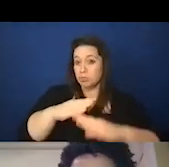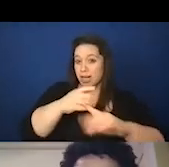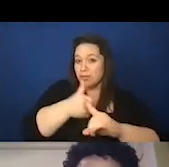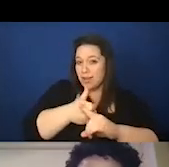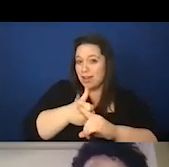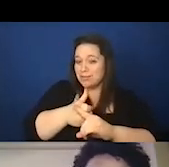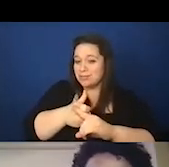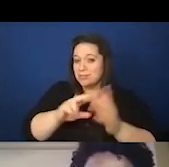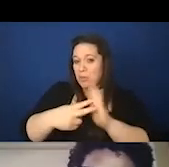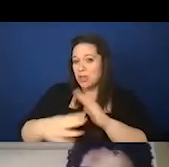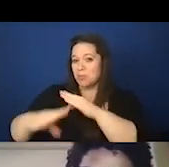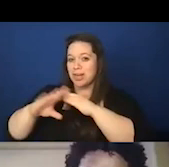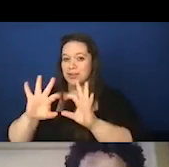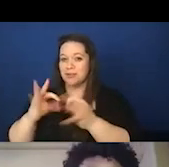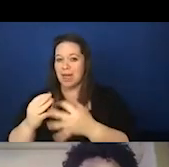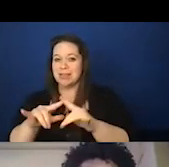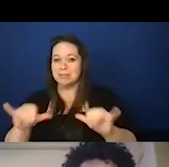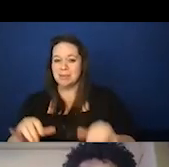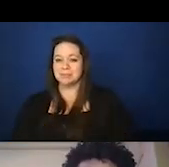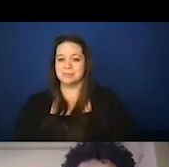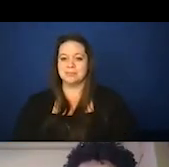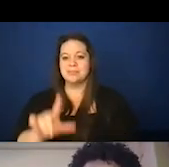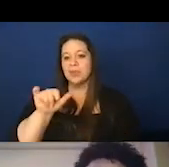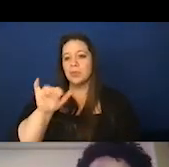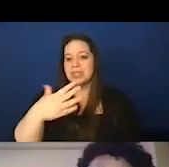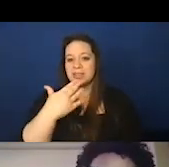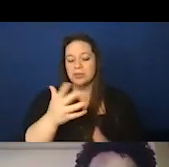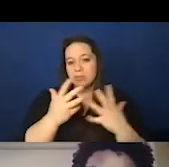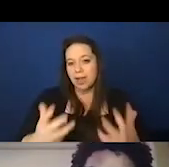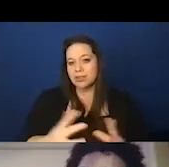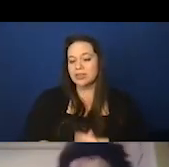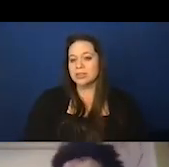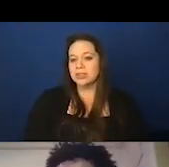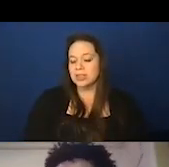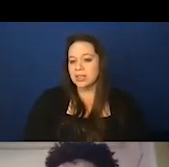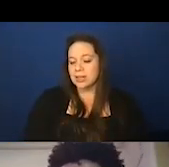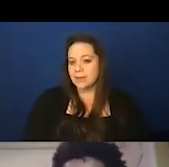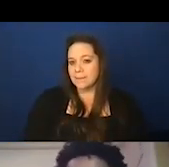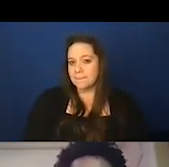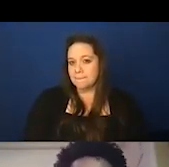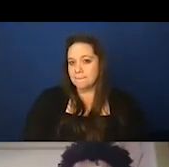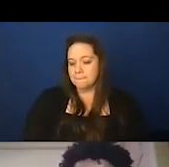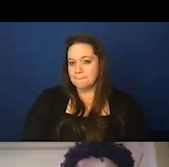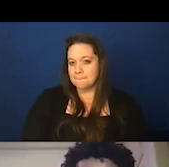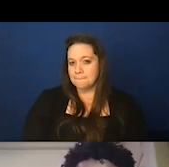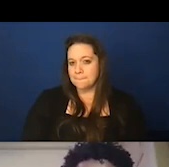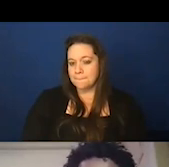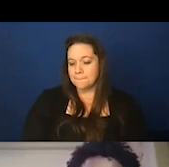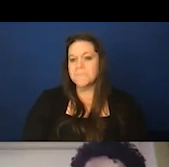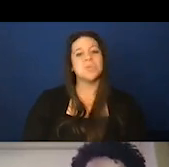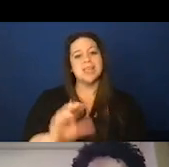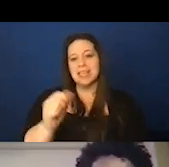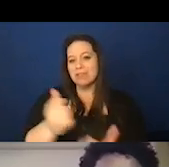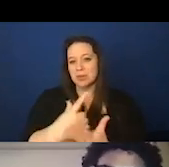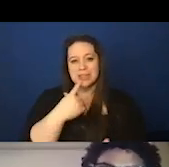Thank you so much for that. And that's perfect. It's true, everything that you said,